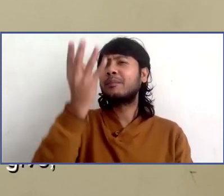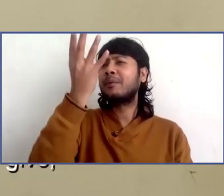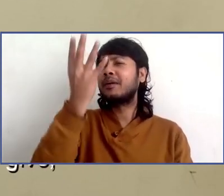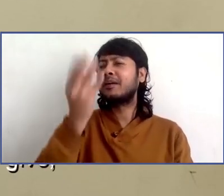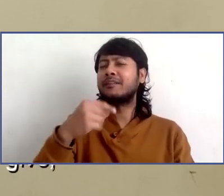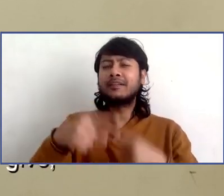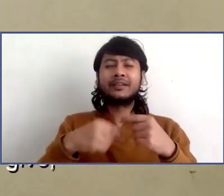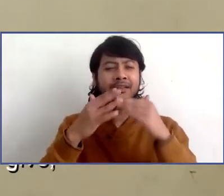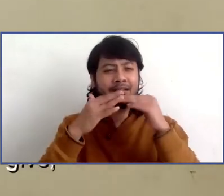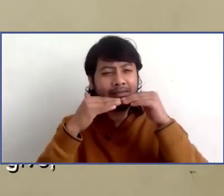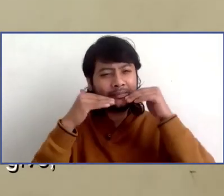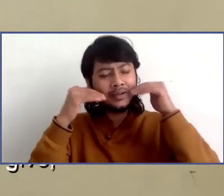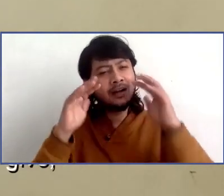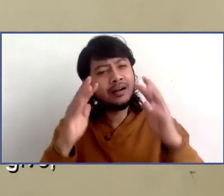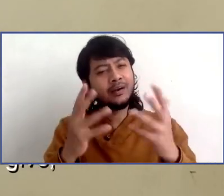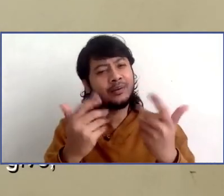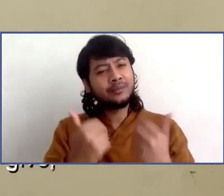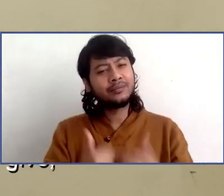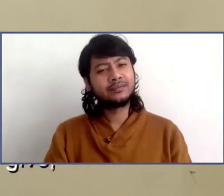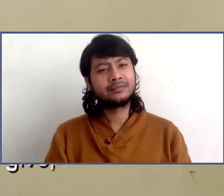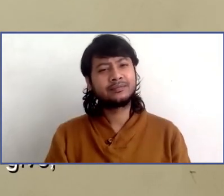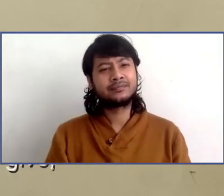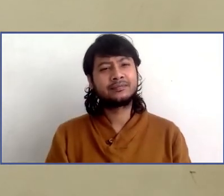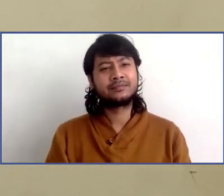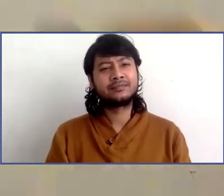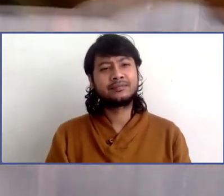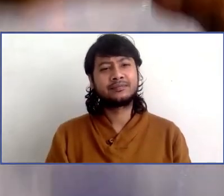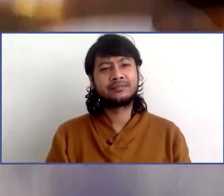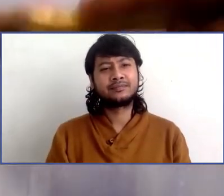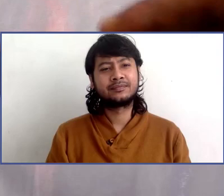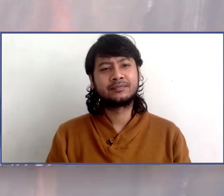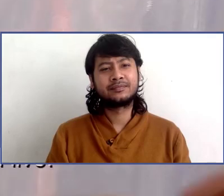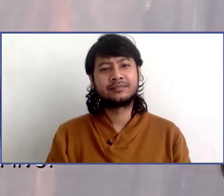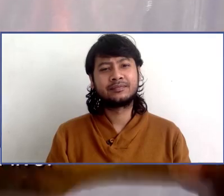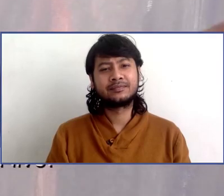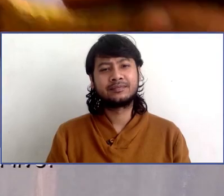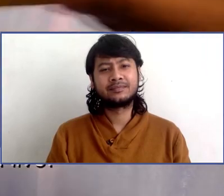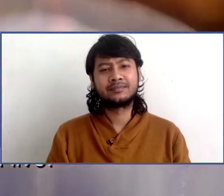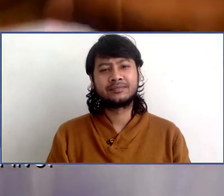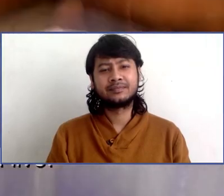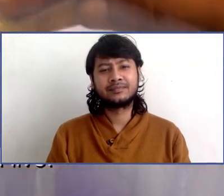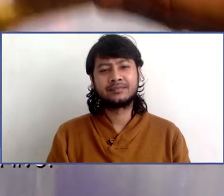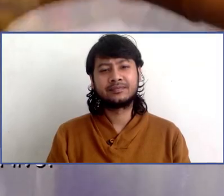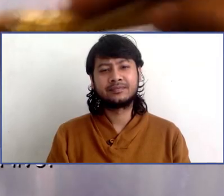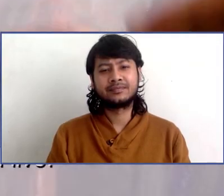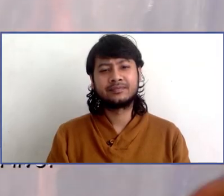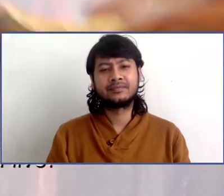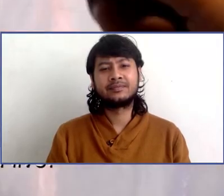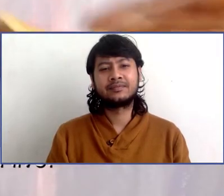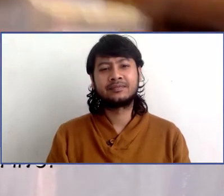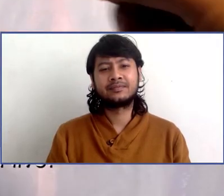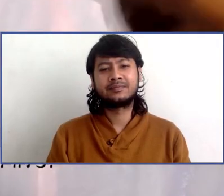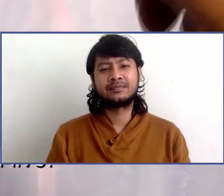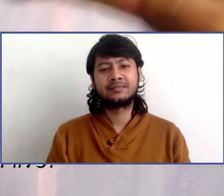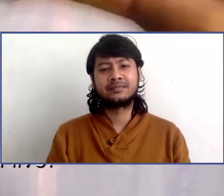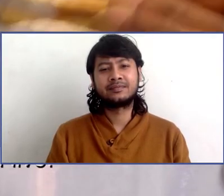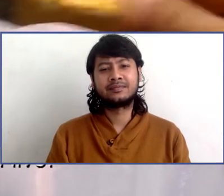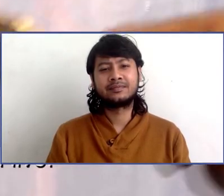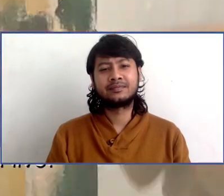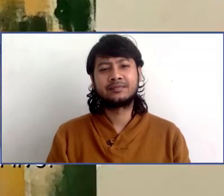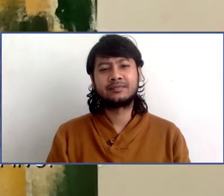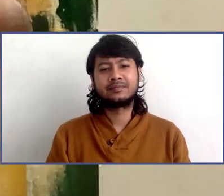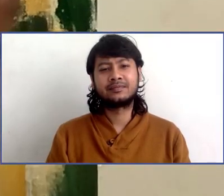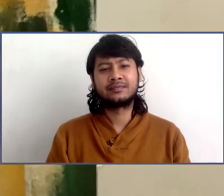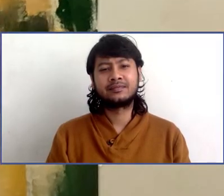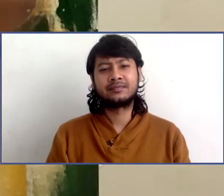The color of love to the world I give. The love in me to share is why I